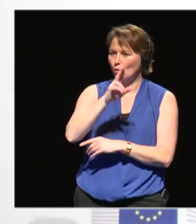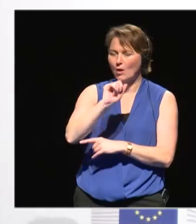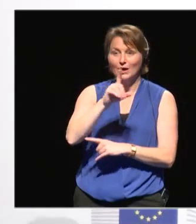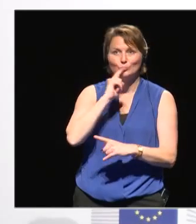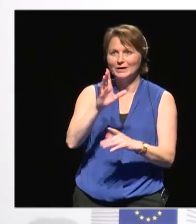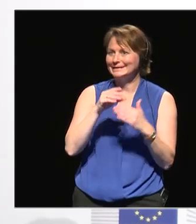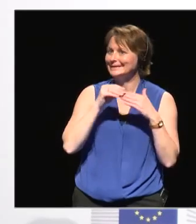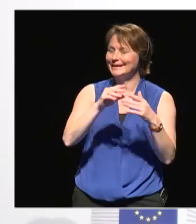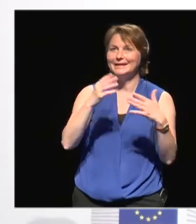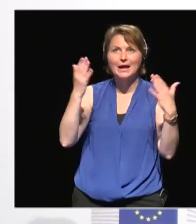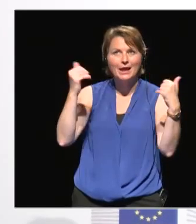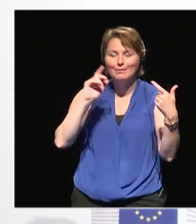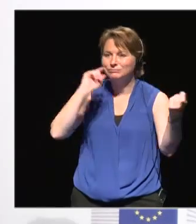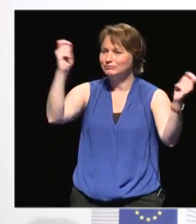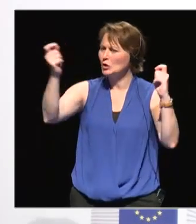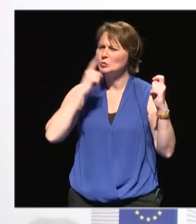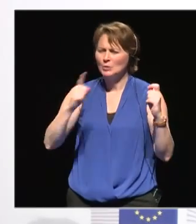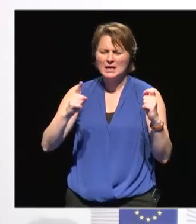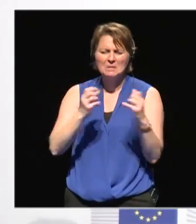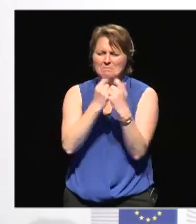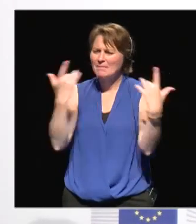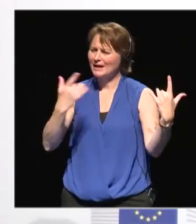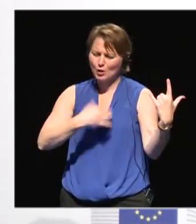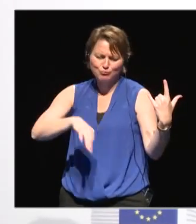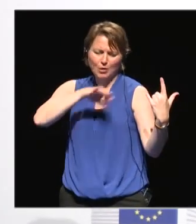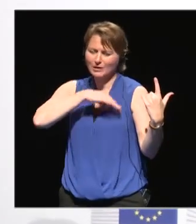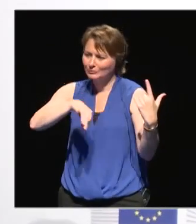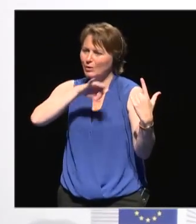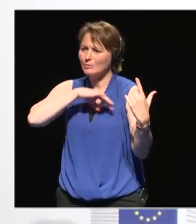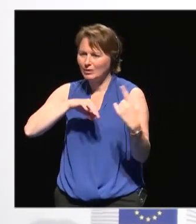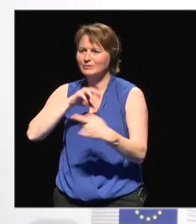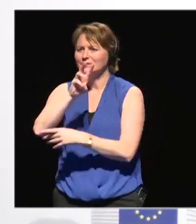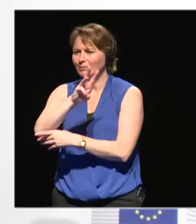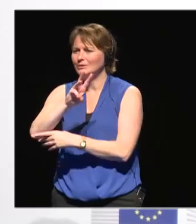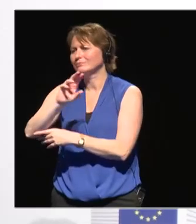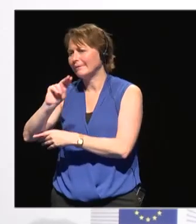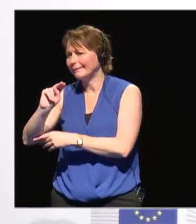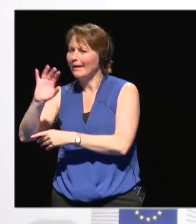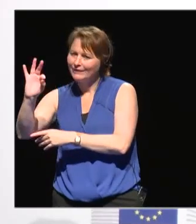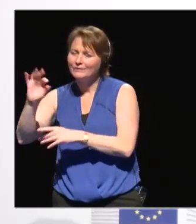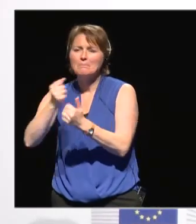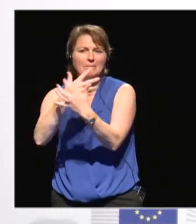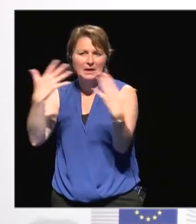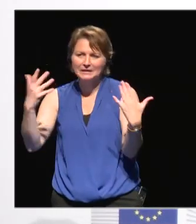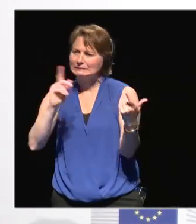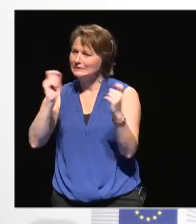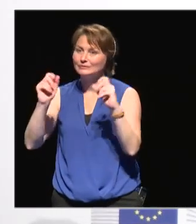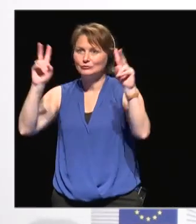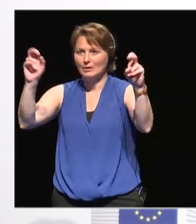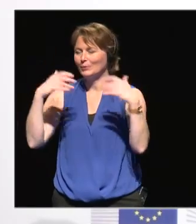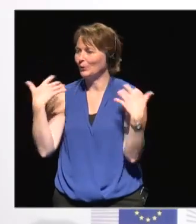prize-winning activist with WWF and Paraguayan institutions working on the